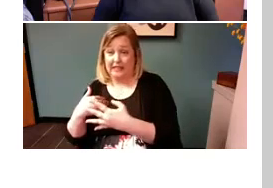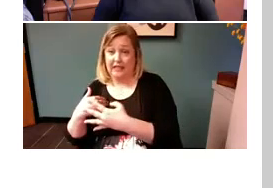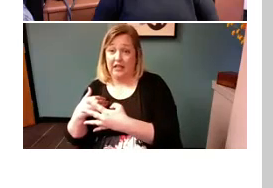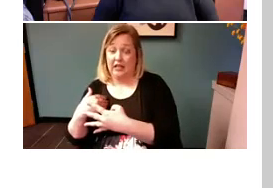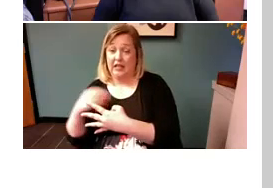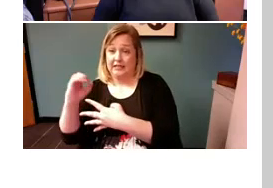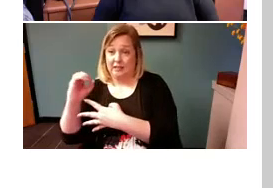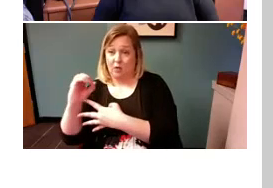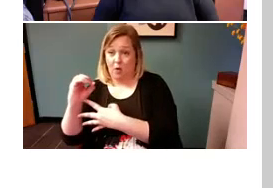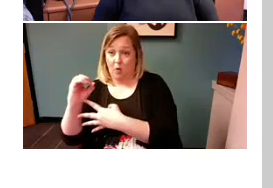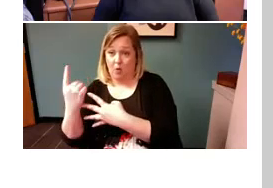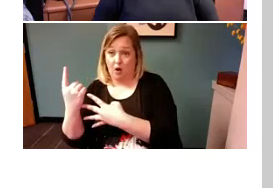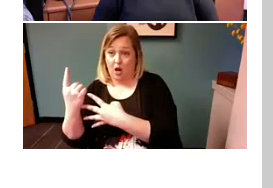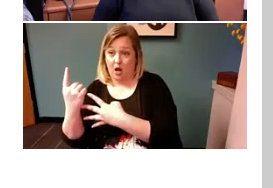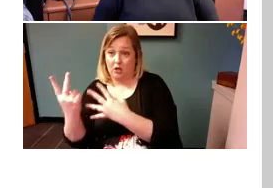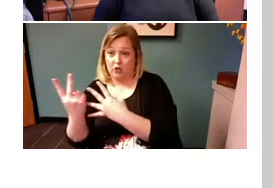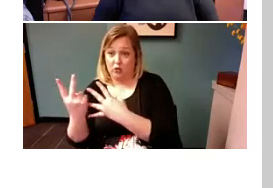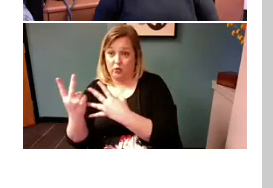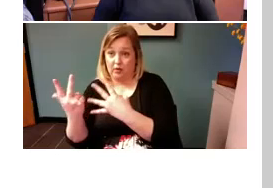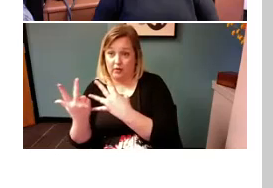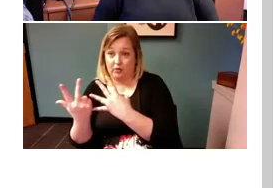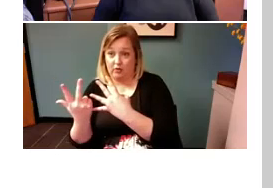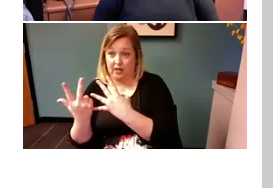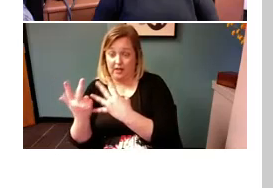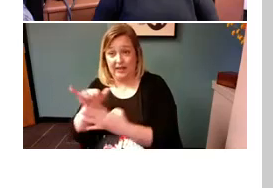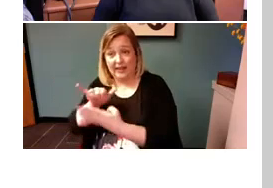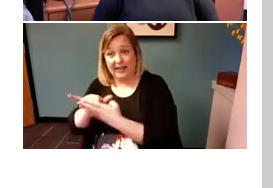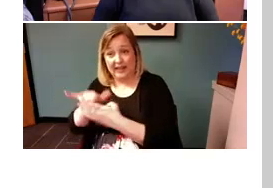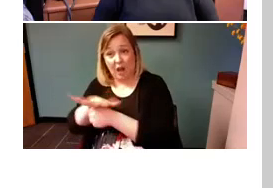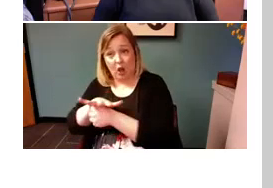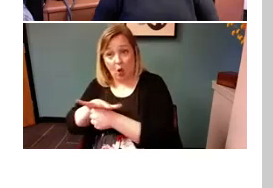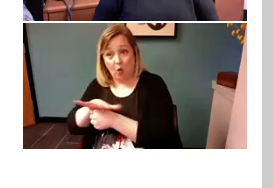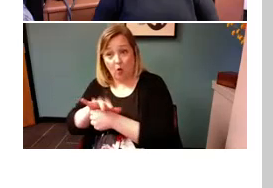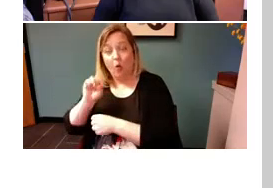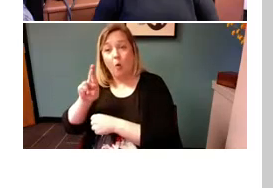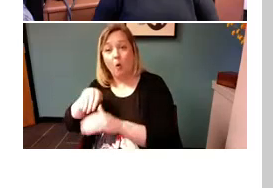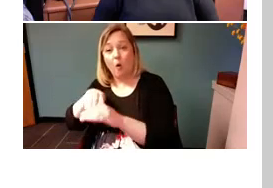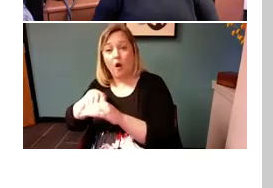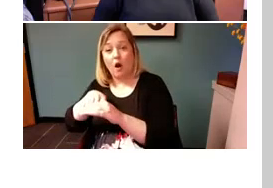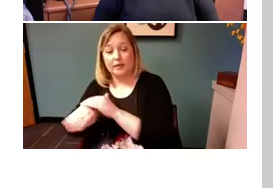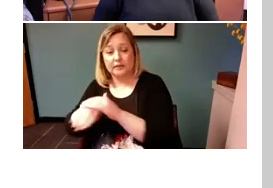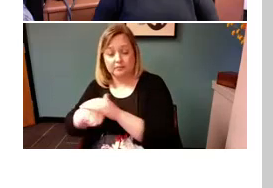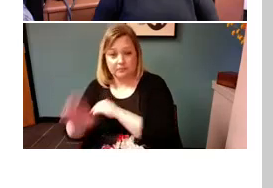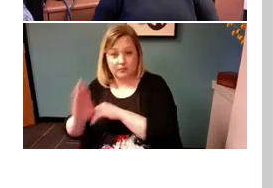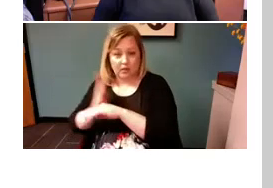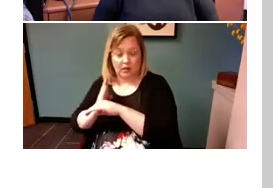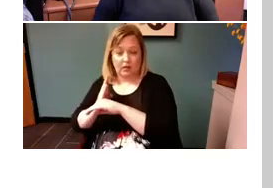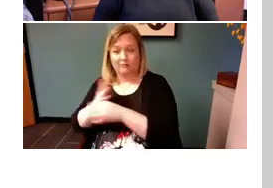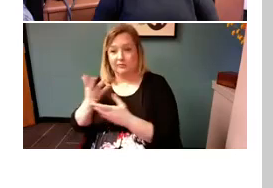variable, or is this variable accessible across your program? Type in local